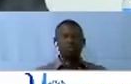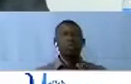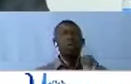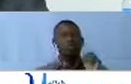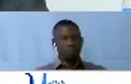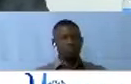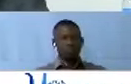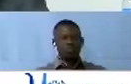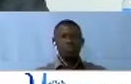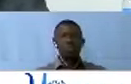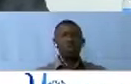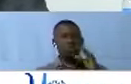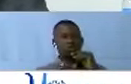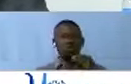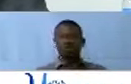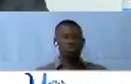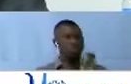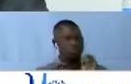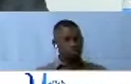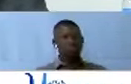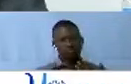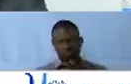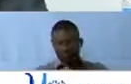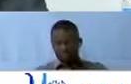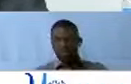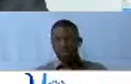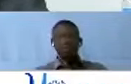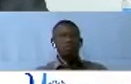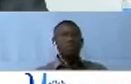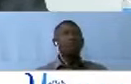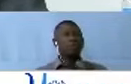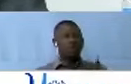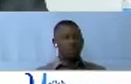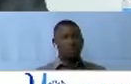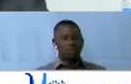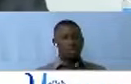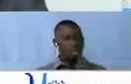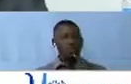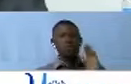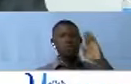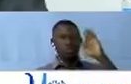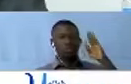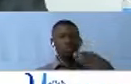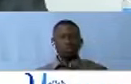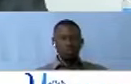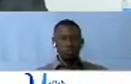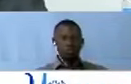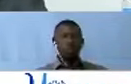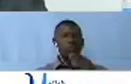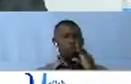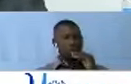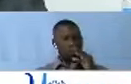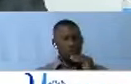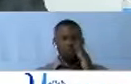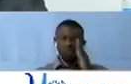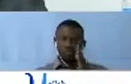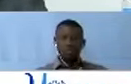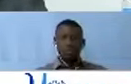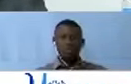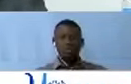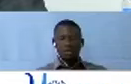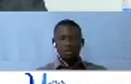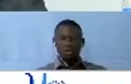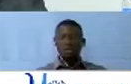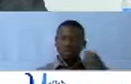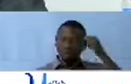sir. You have just sworn an oath to speak the truth. You are hereby reminded that